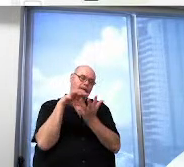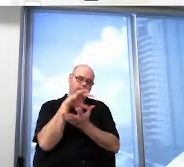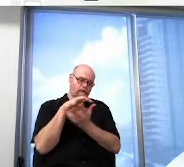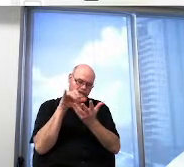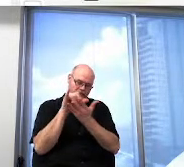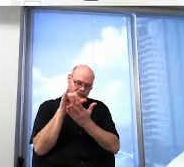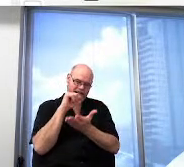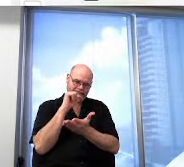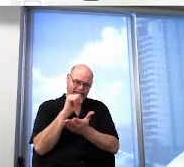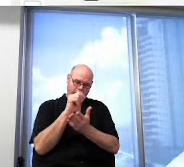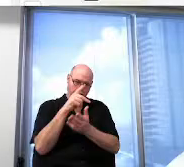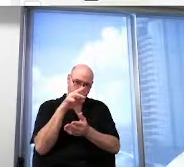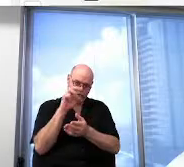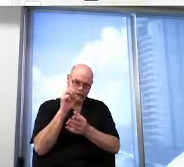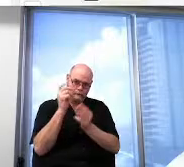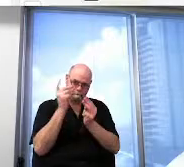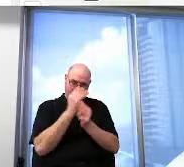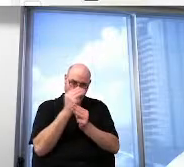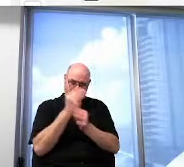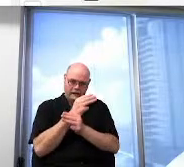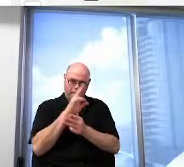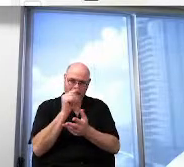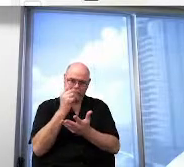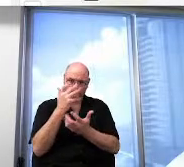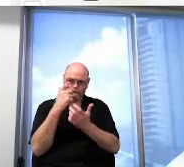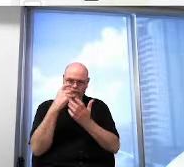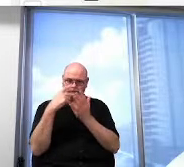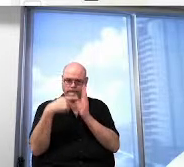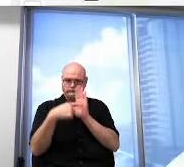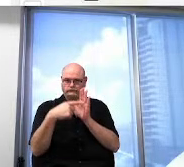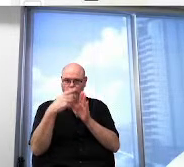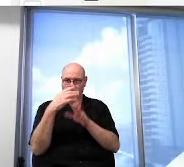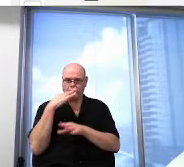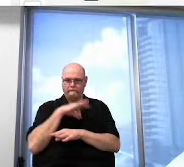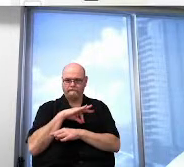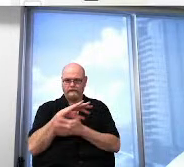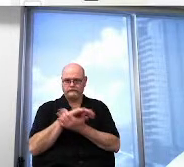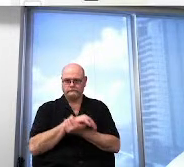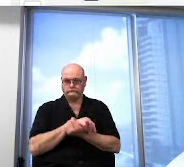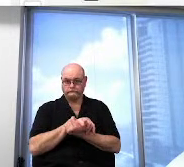in the context of not purely mathematical, but I just want to illustrate the benefits of.